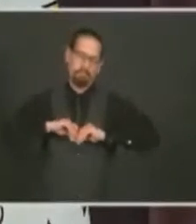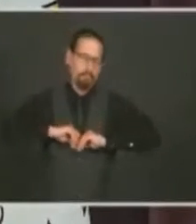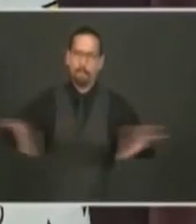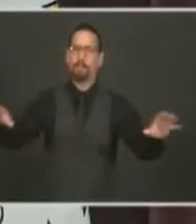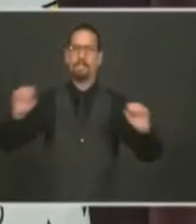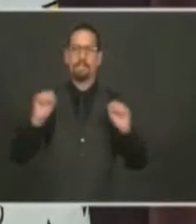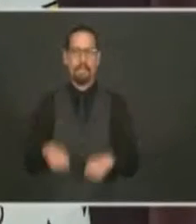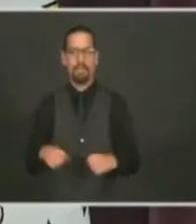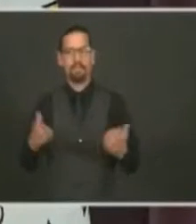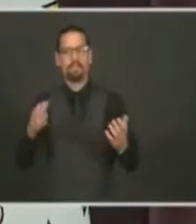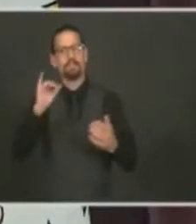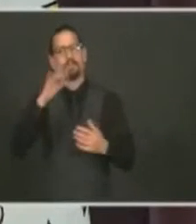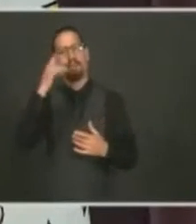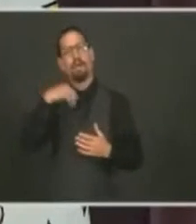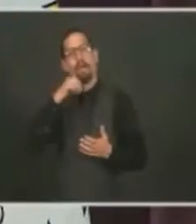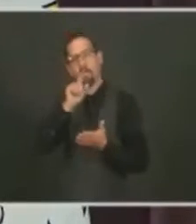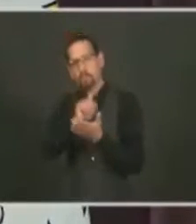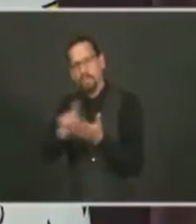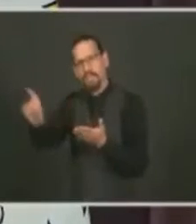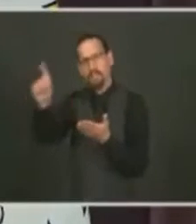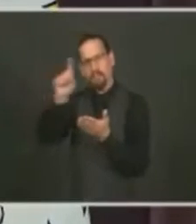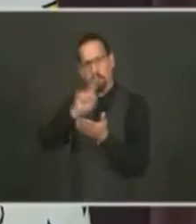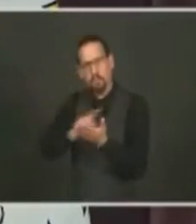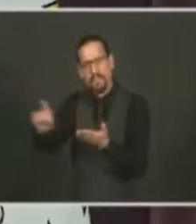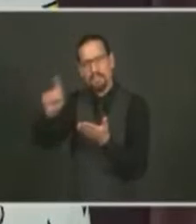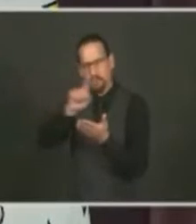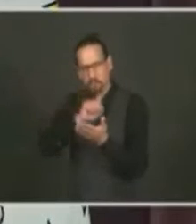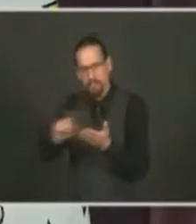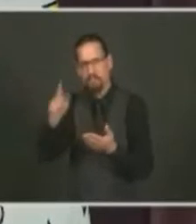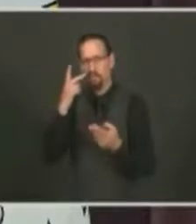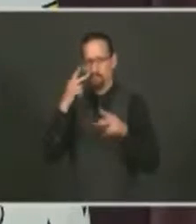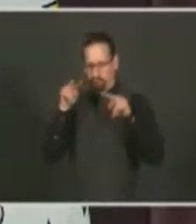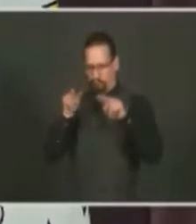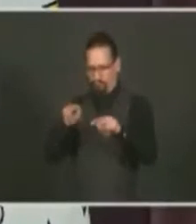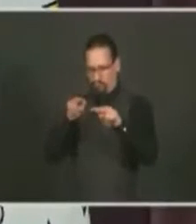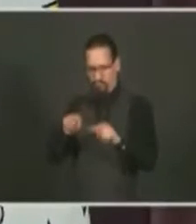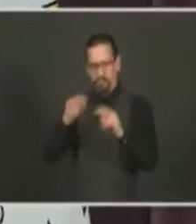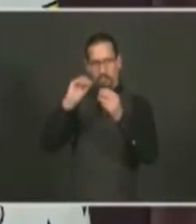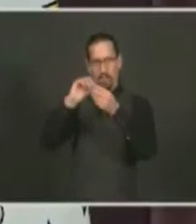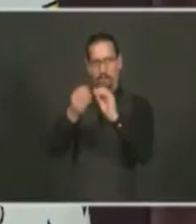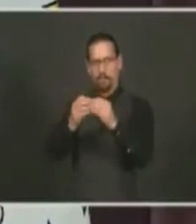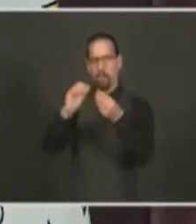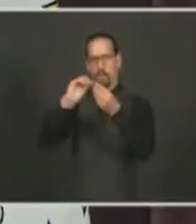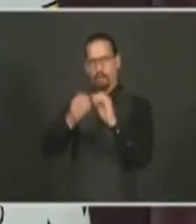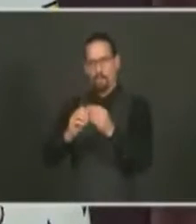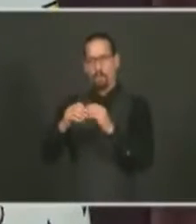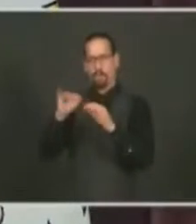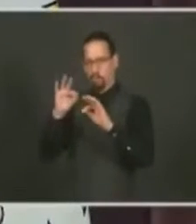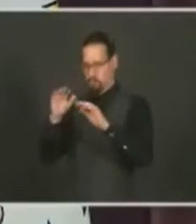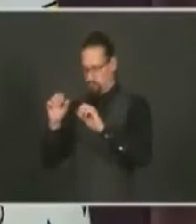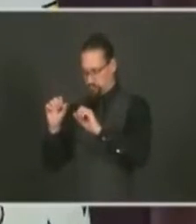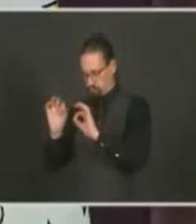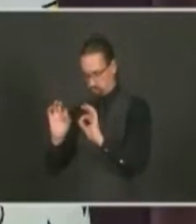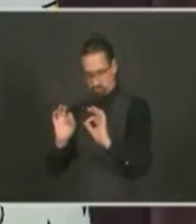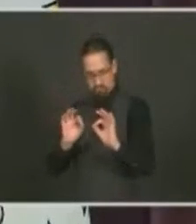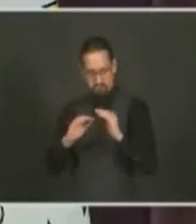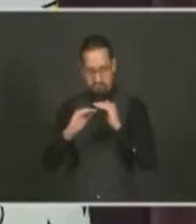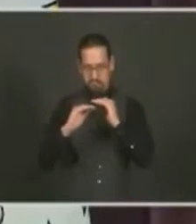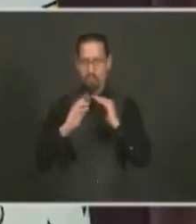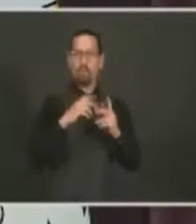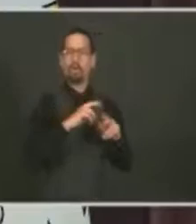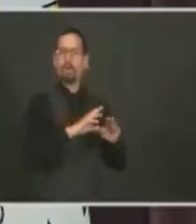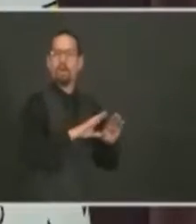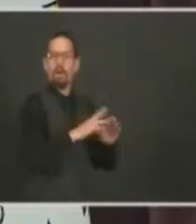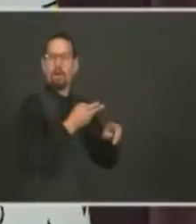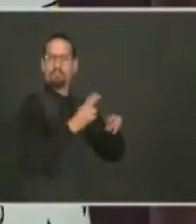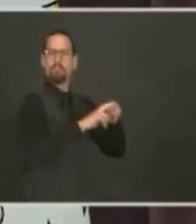every week at the numbers, trying to push forward to a further reopening every time we can. Today was a baby step with